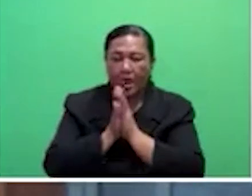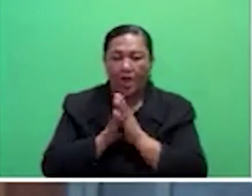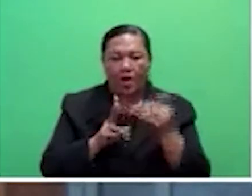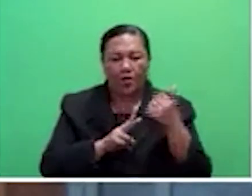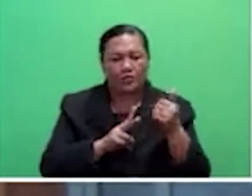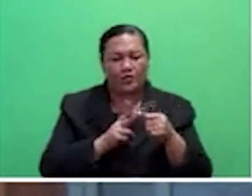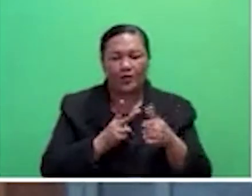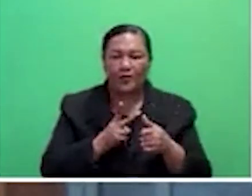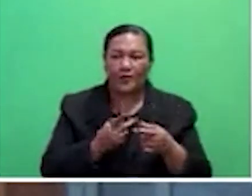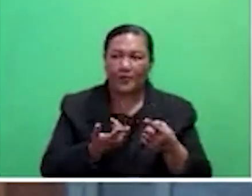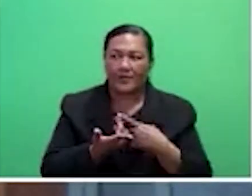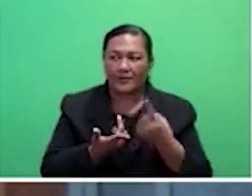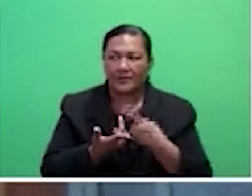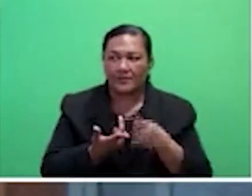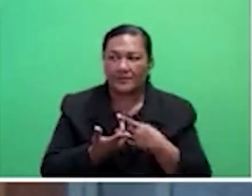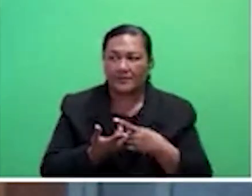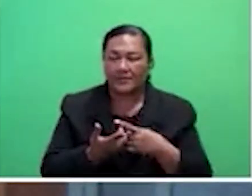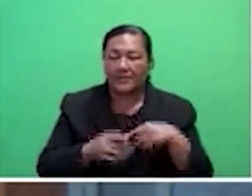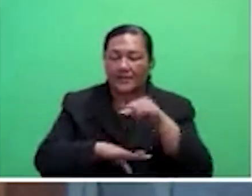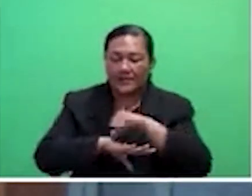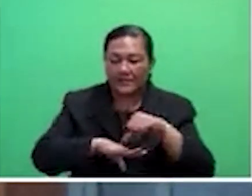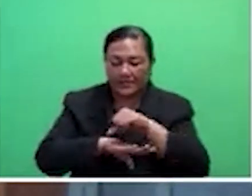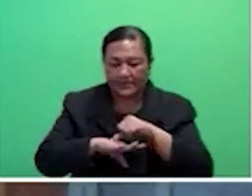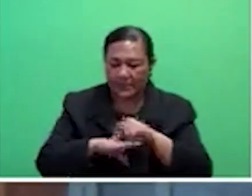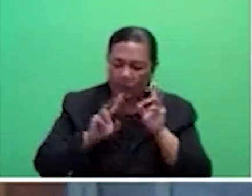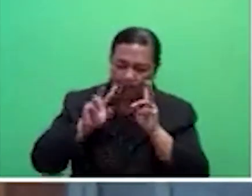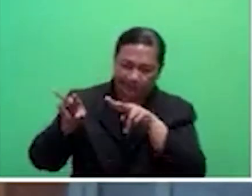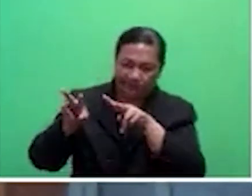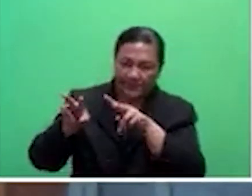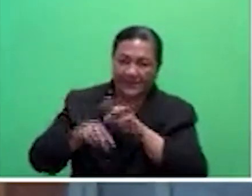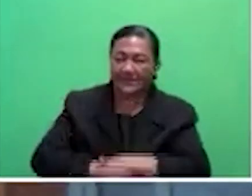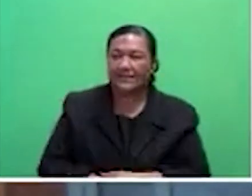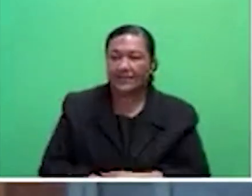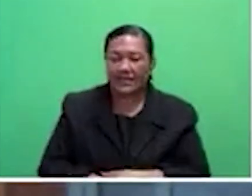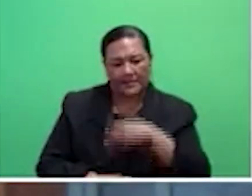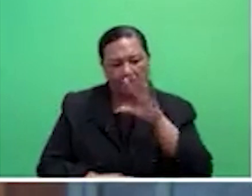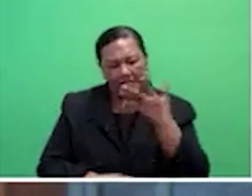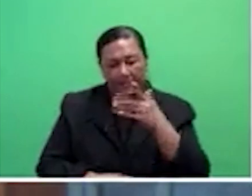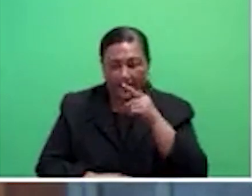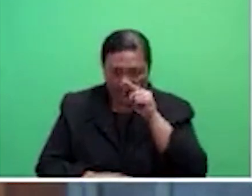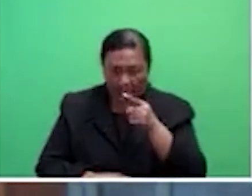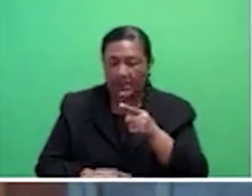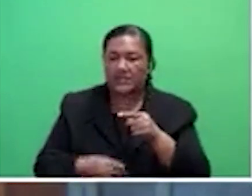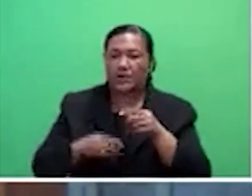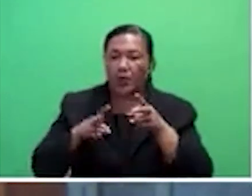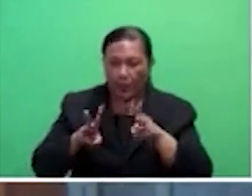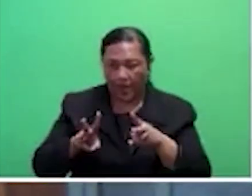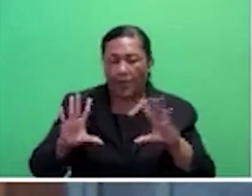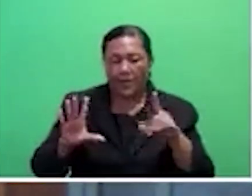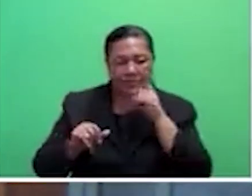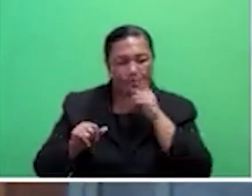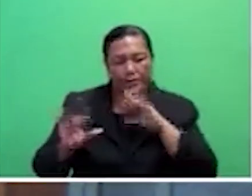on the message Easter brings, would be ways in which we could bring people together, show respect and